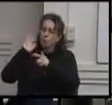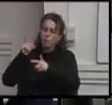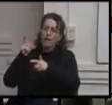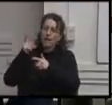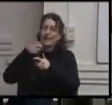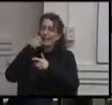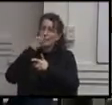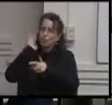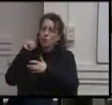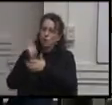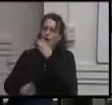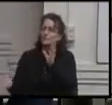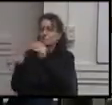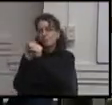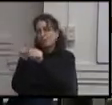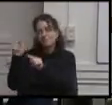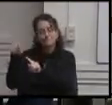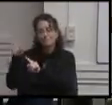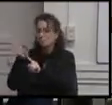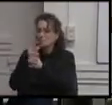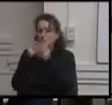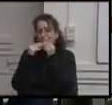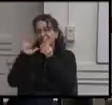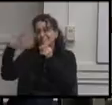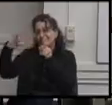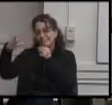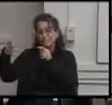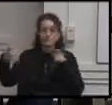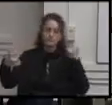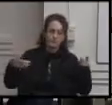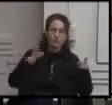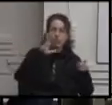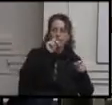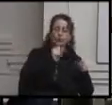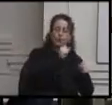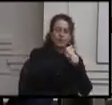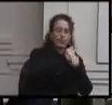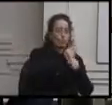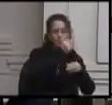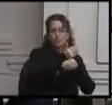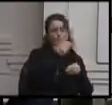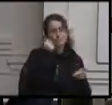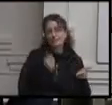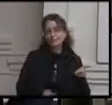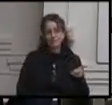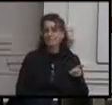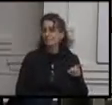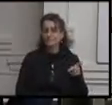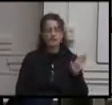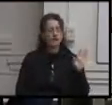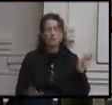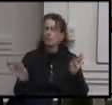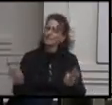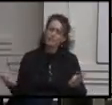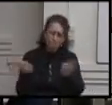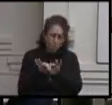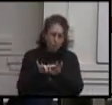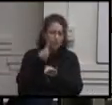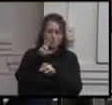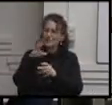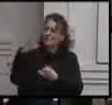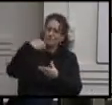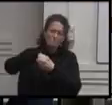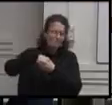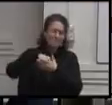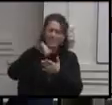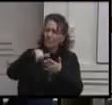later, but let's know that that's happening up front. Let's make that part of the report. And in the cases where you're